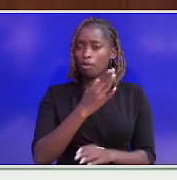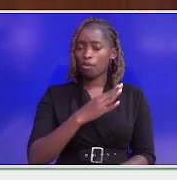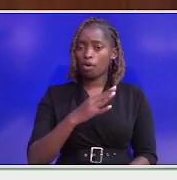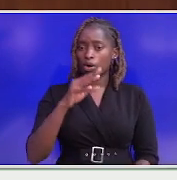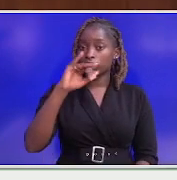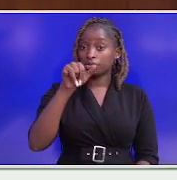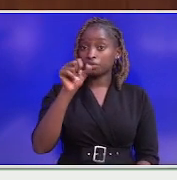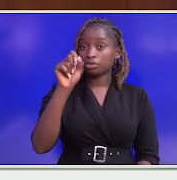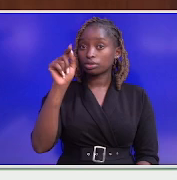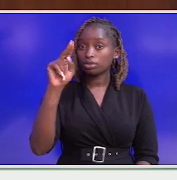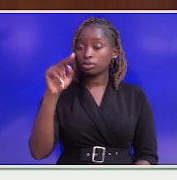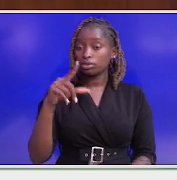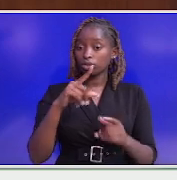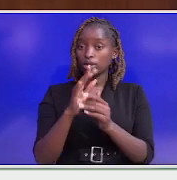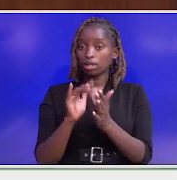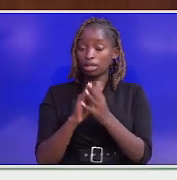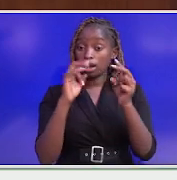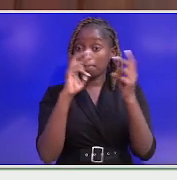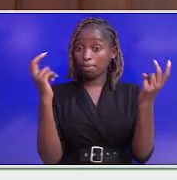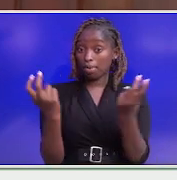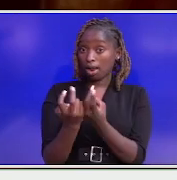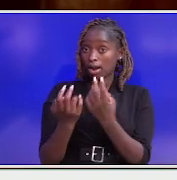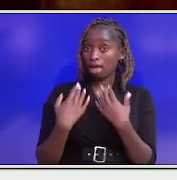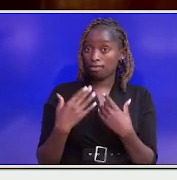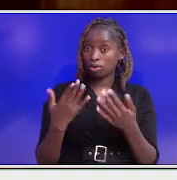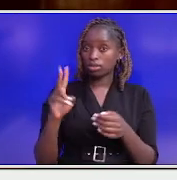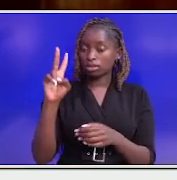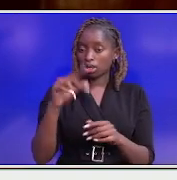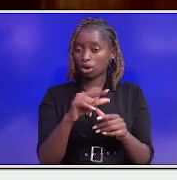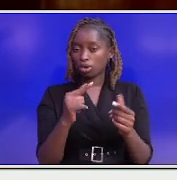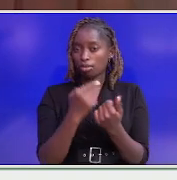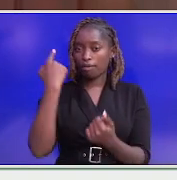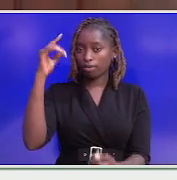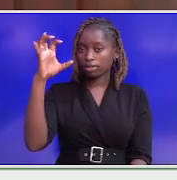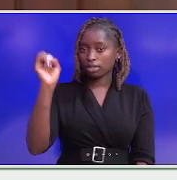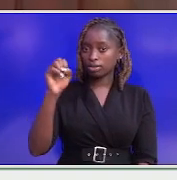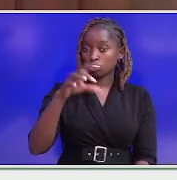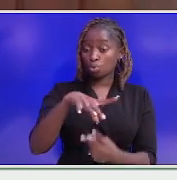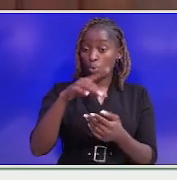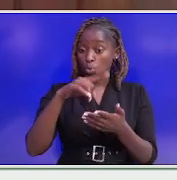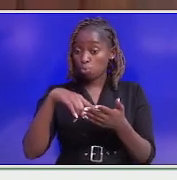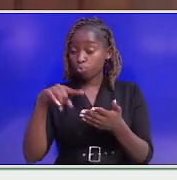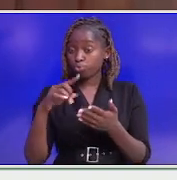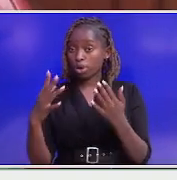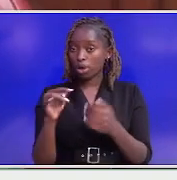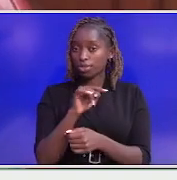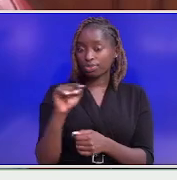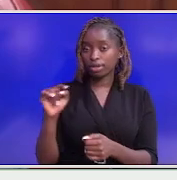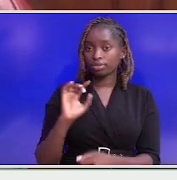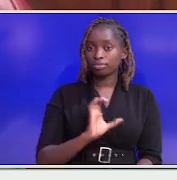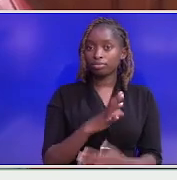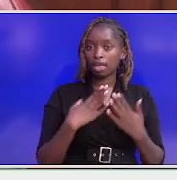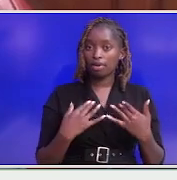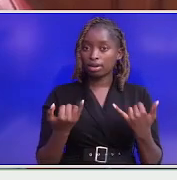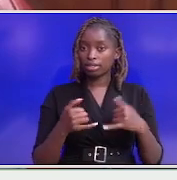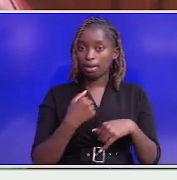panel with Stella Lagat Soy closing the second batch of the cabinet nominees. The committee will now retreat to draft a